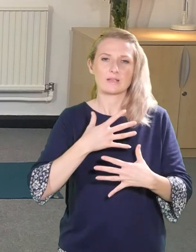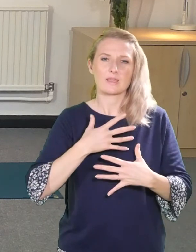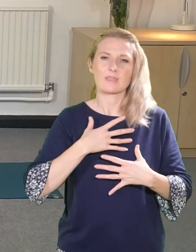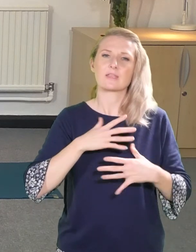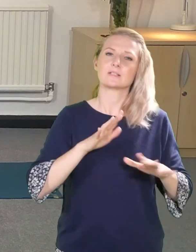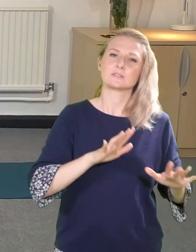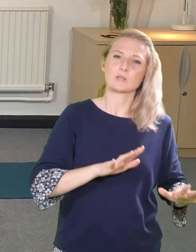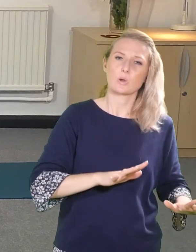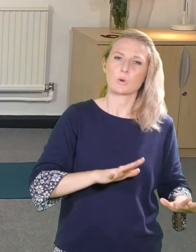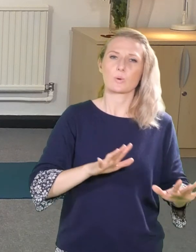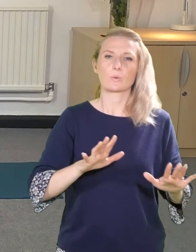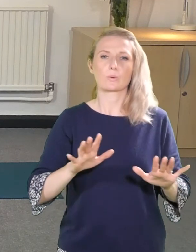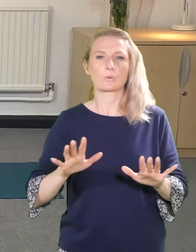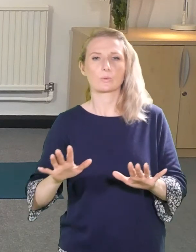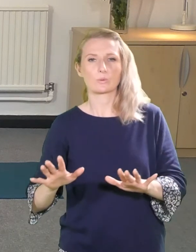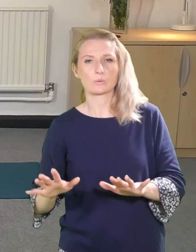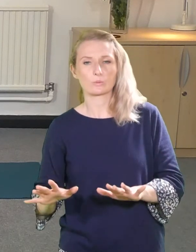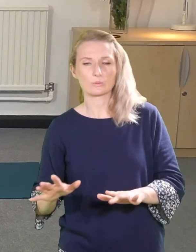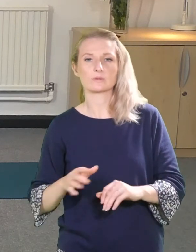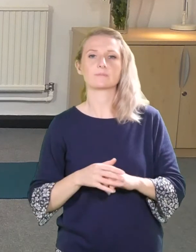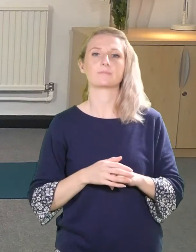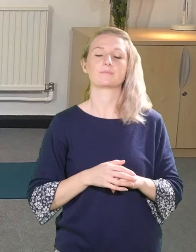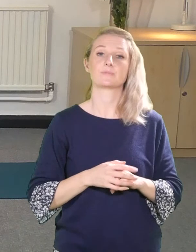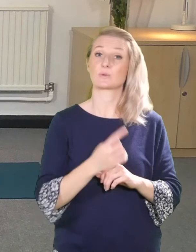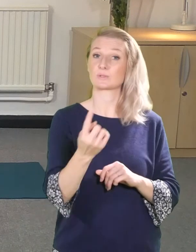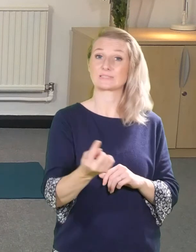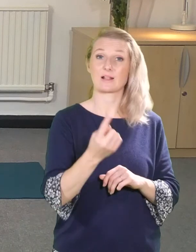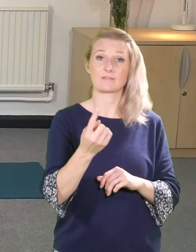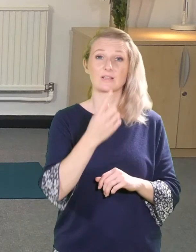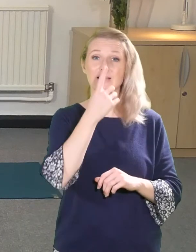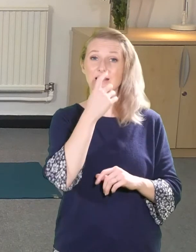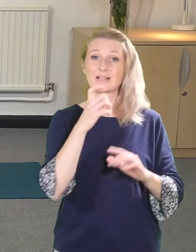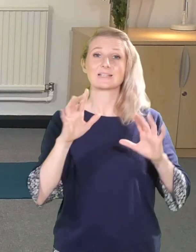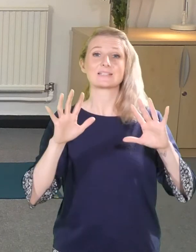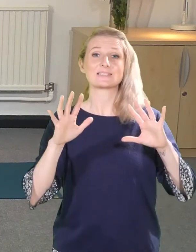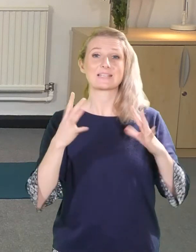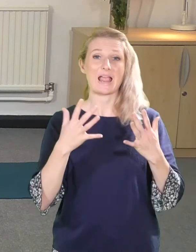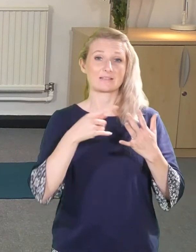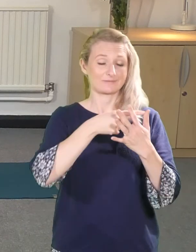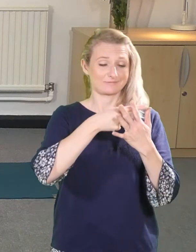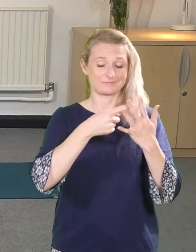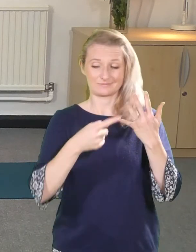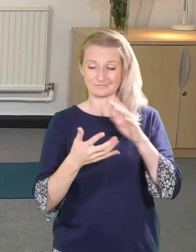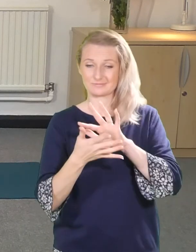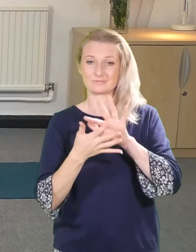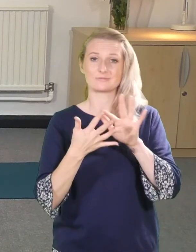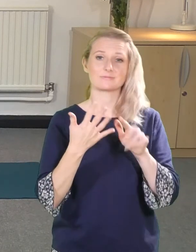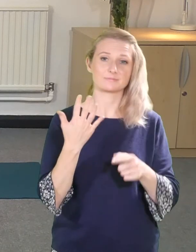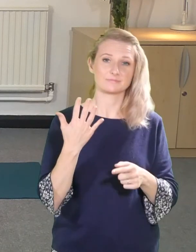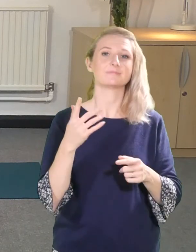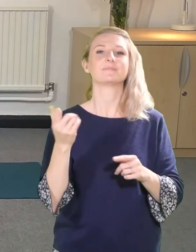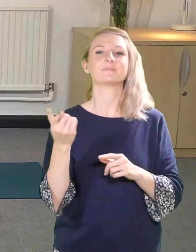breath out. So when you're ready, count for yourself 10 deep breaths, and then we'll come back together